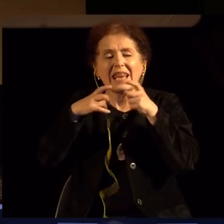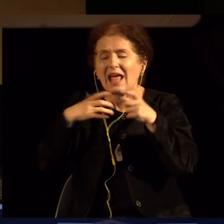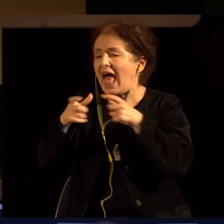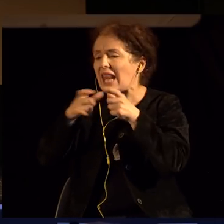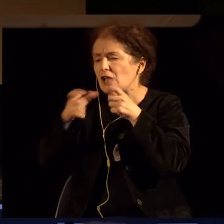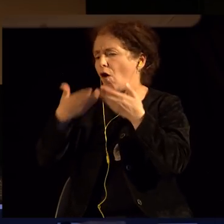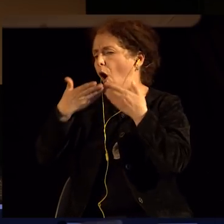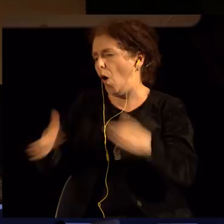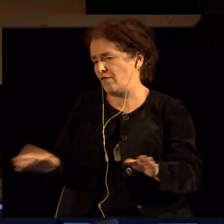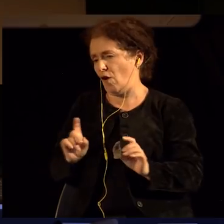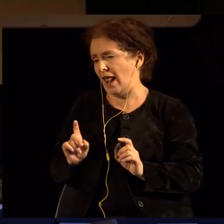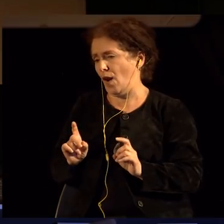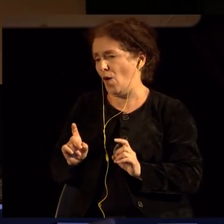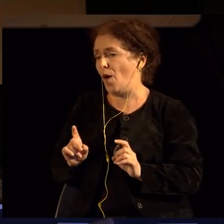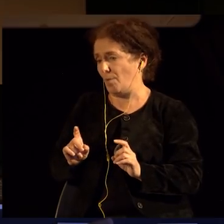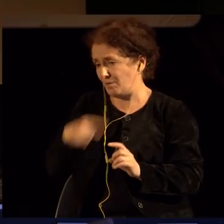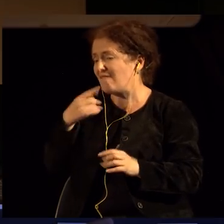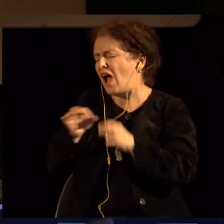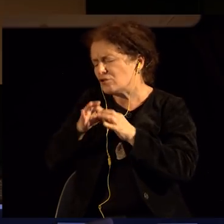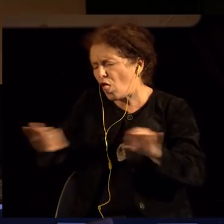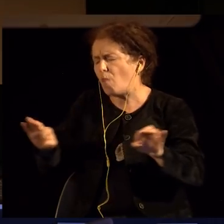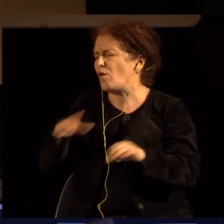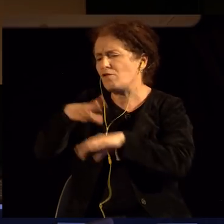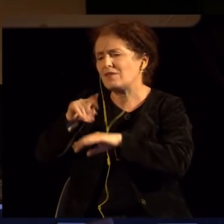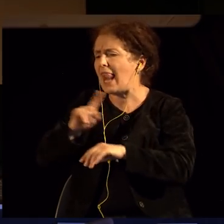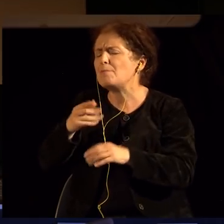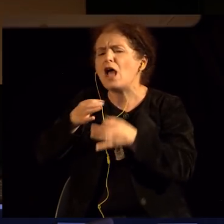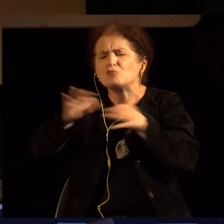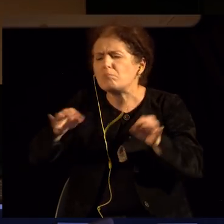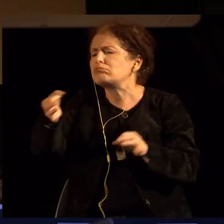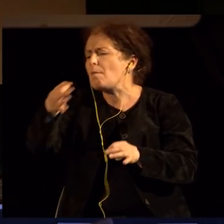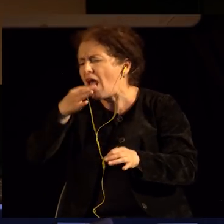this model called PLICIT. Some of you who work in education might have seen it.